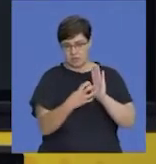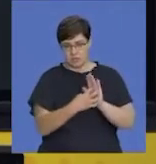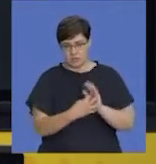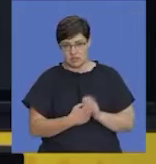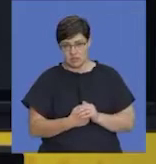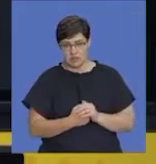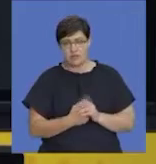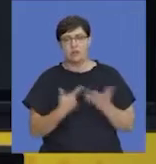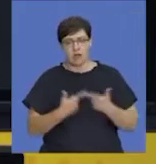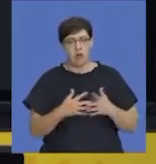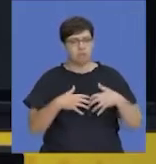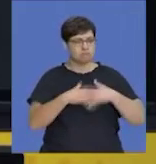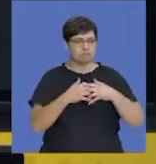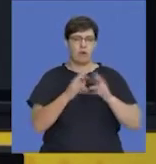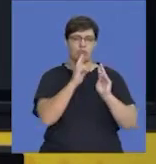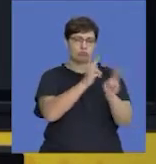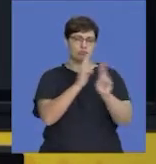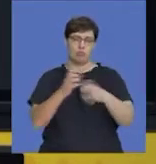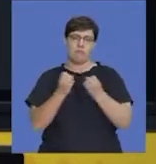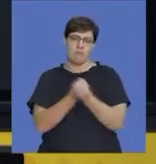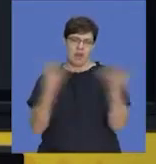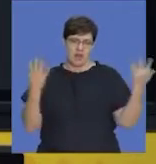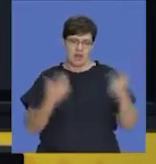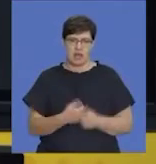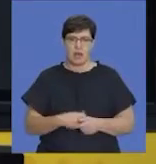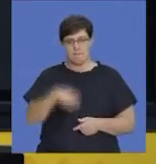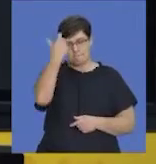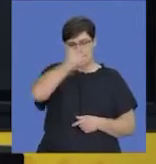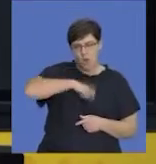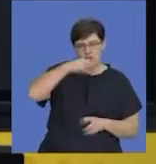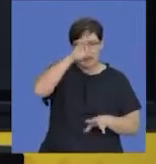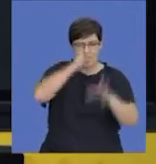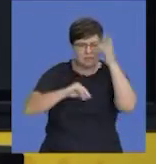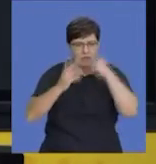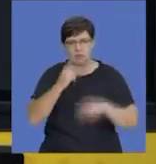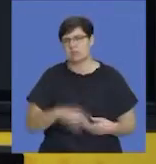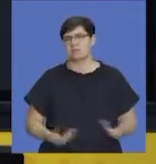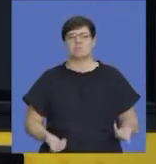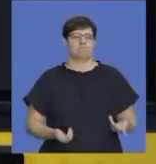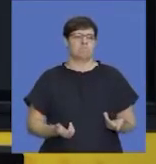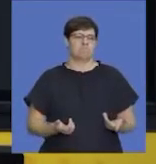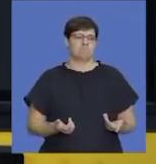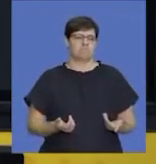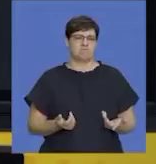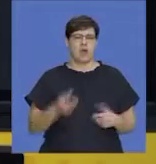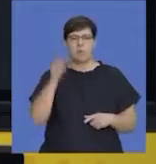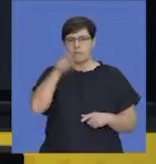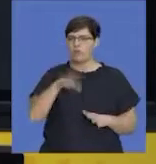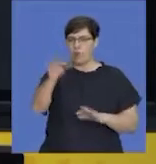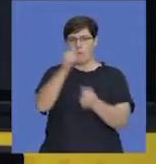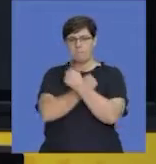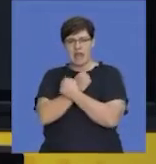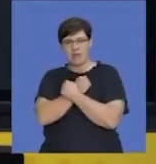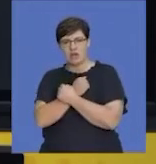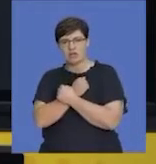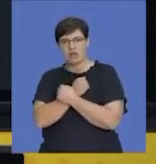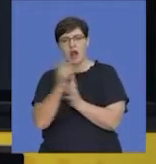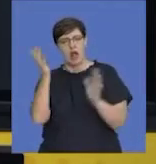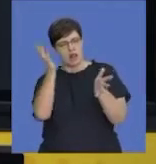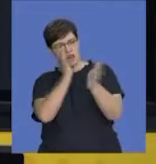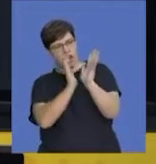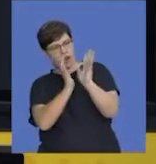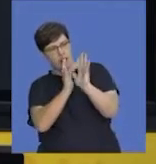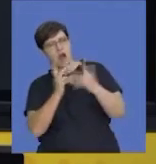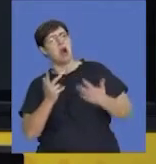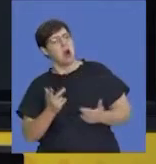picture that can open up many responses. It can be on personal experience, it can be something that your parents may have narrated to